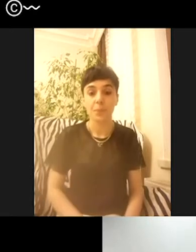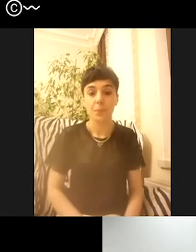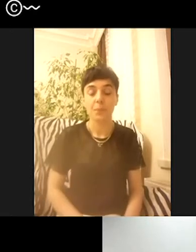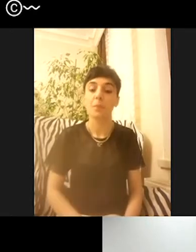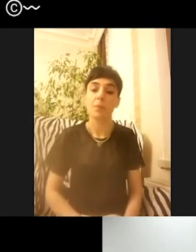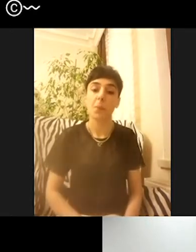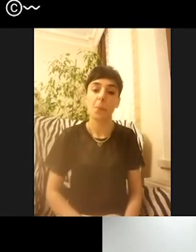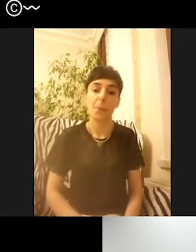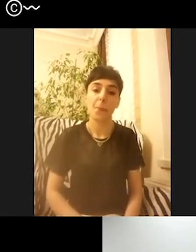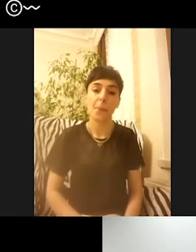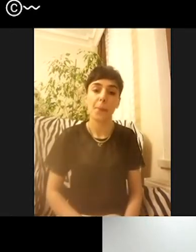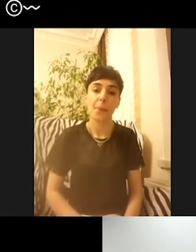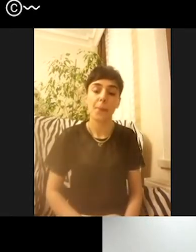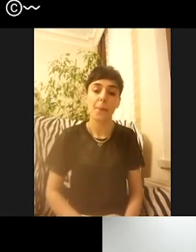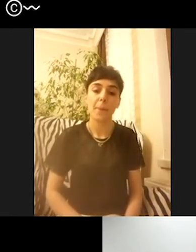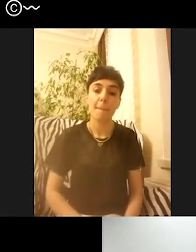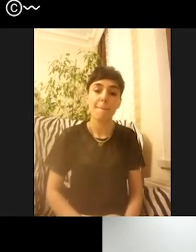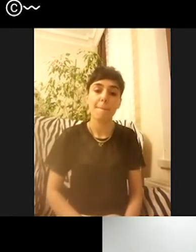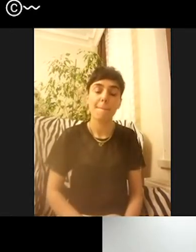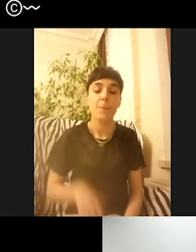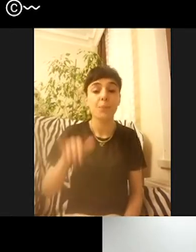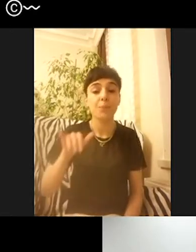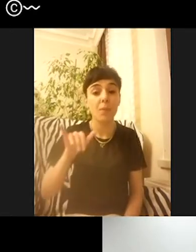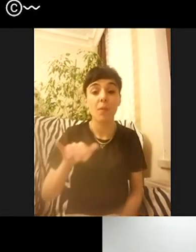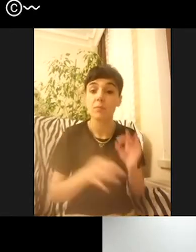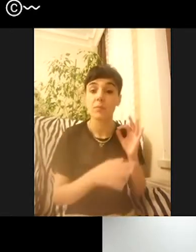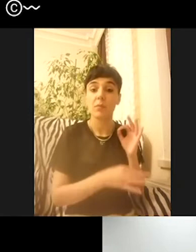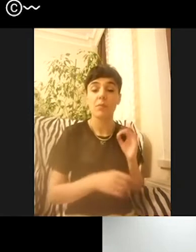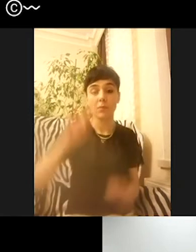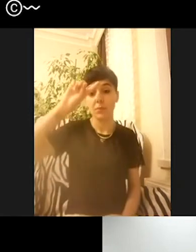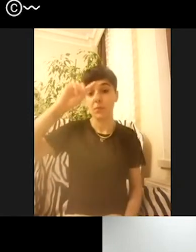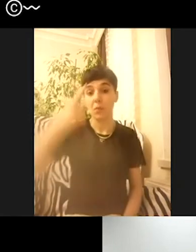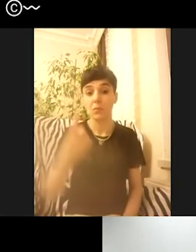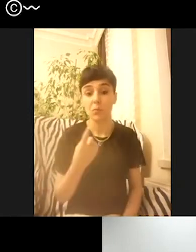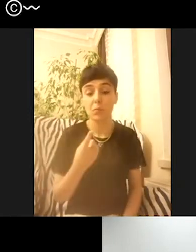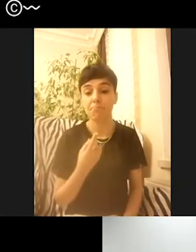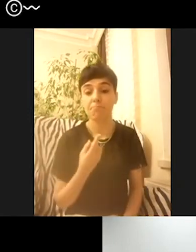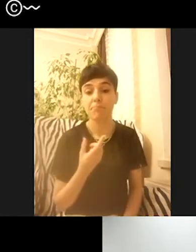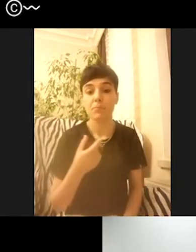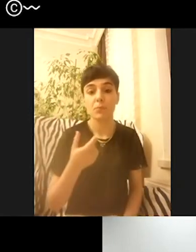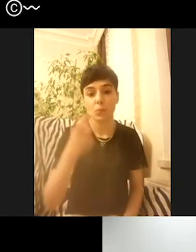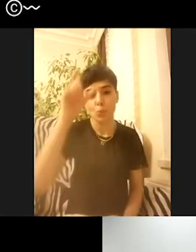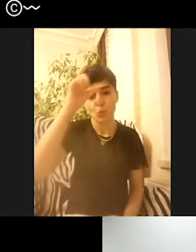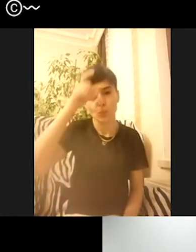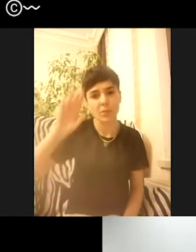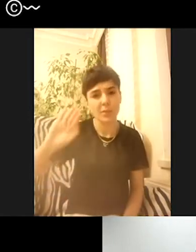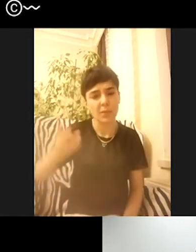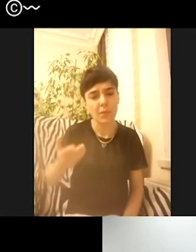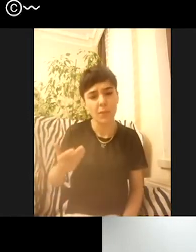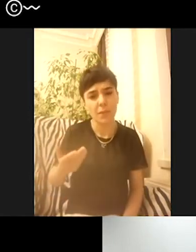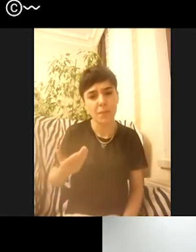Muslim communities in general, they're also actually saying and pleading often for Turkey not to enter the